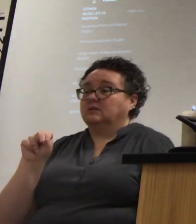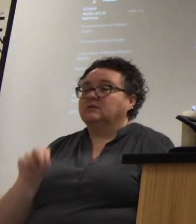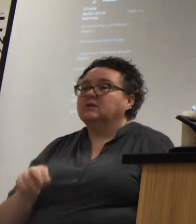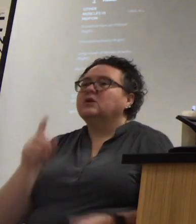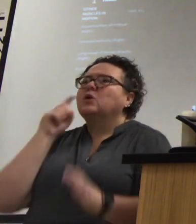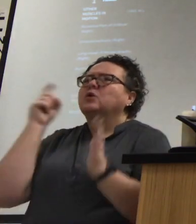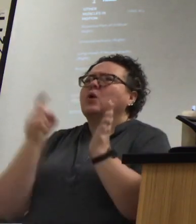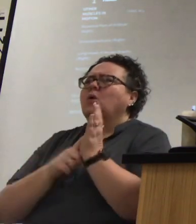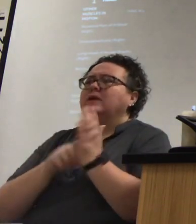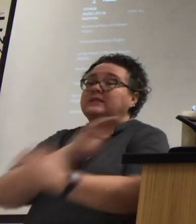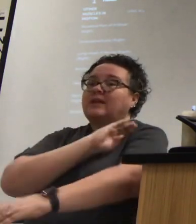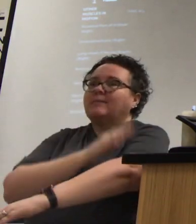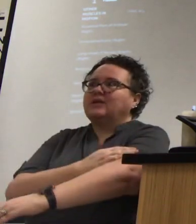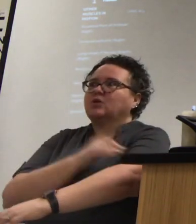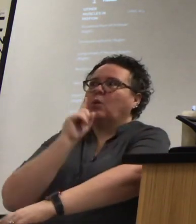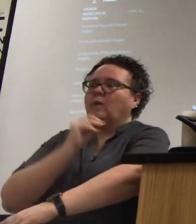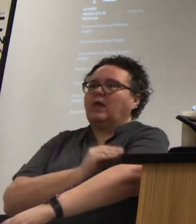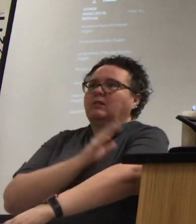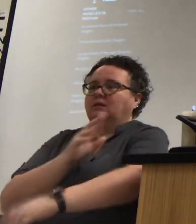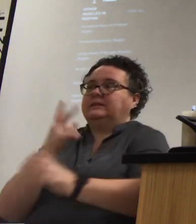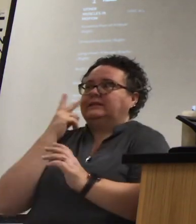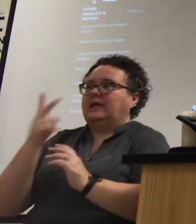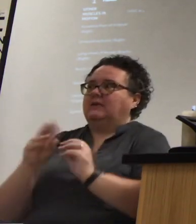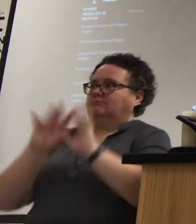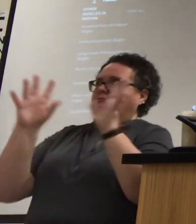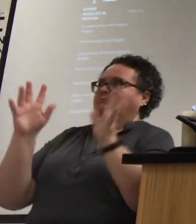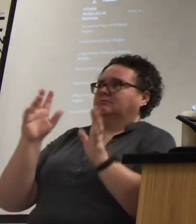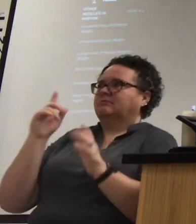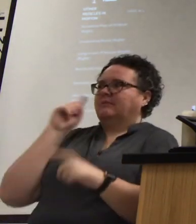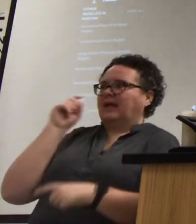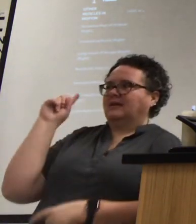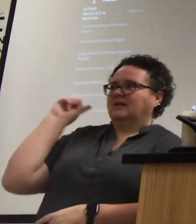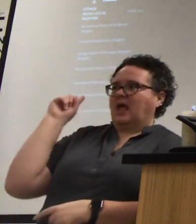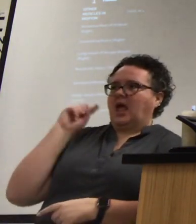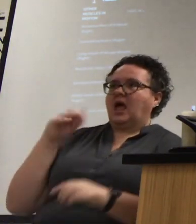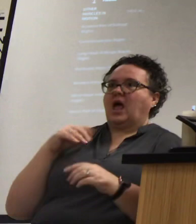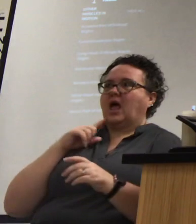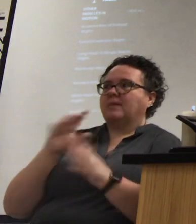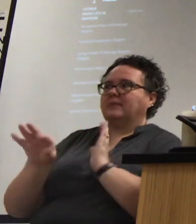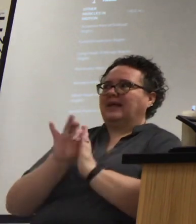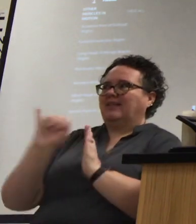Notice the muscle lights up during flexion, because that's the motion I chose.